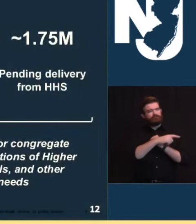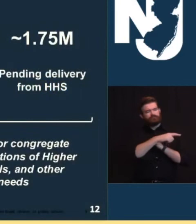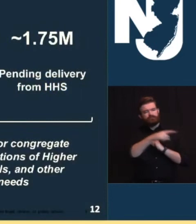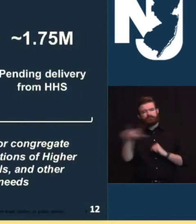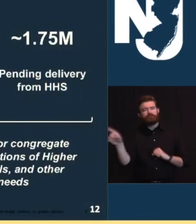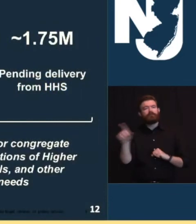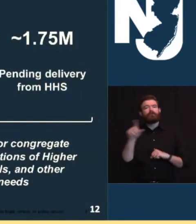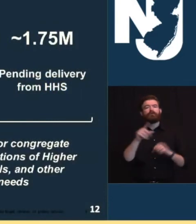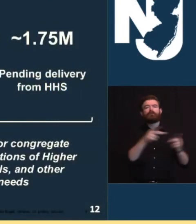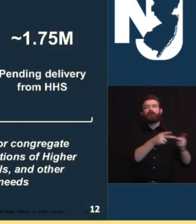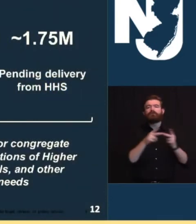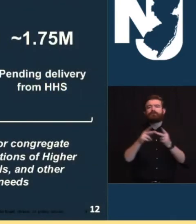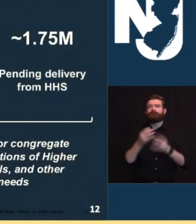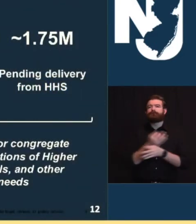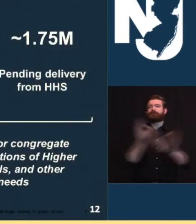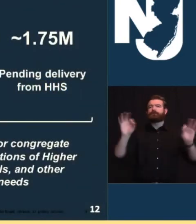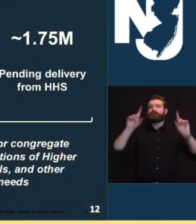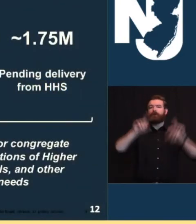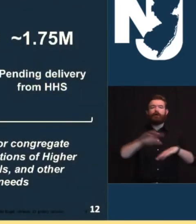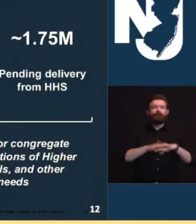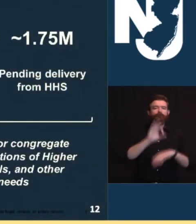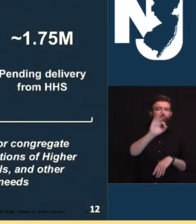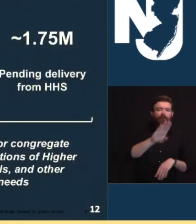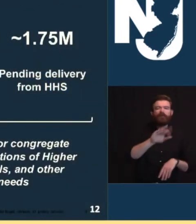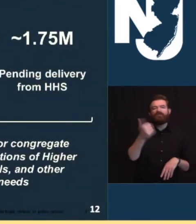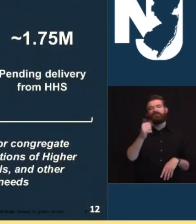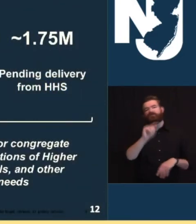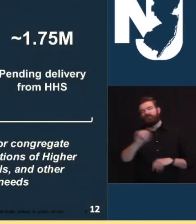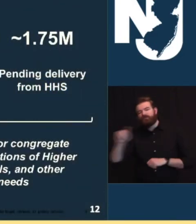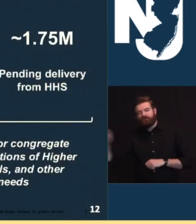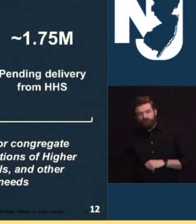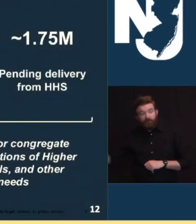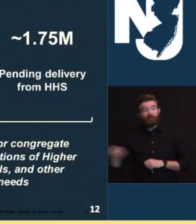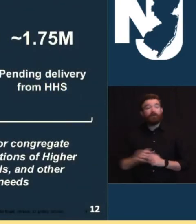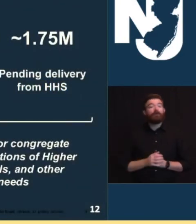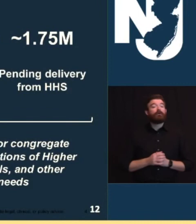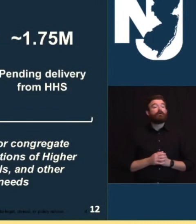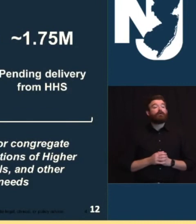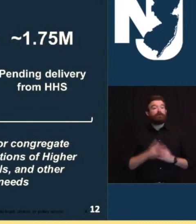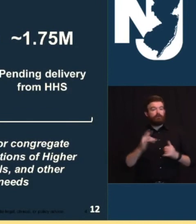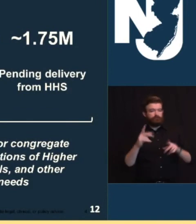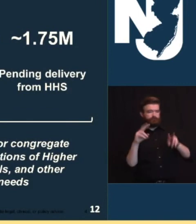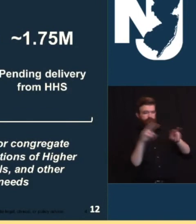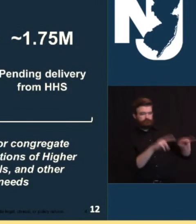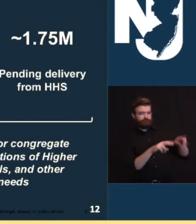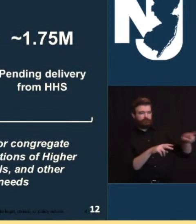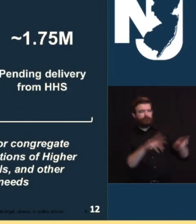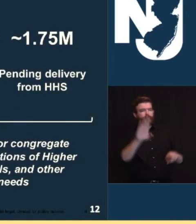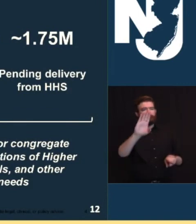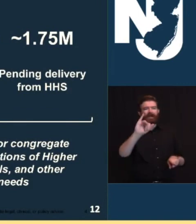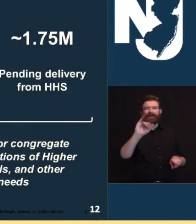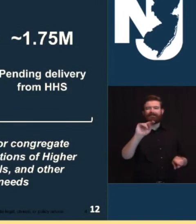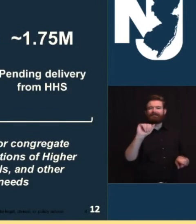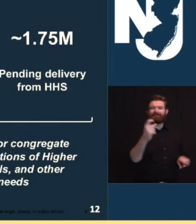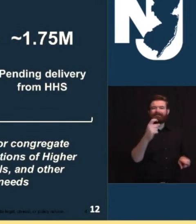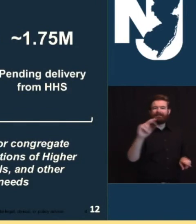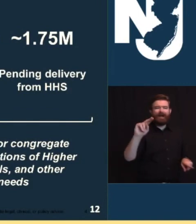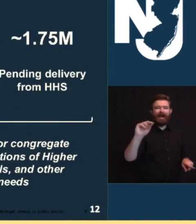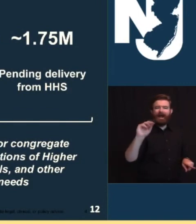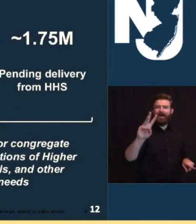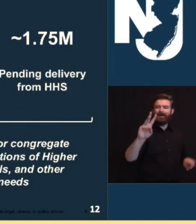these sites, we also continue to move forward with putting the Binax Now rapid antigen tests we have received from the federal government